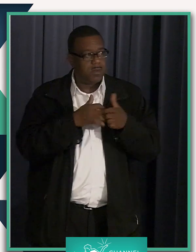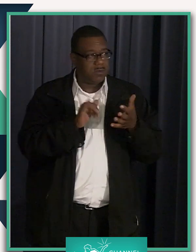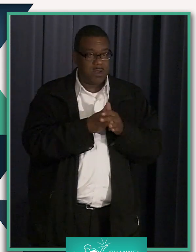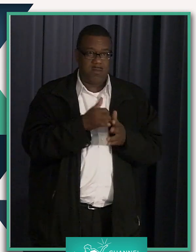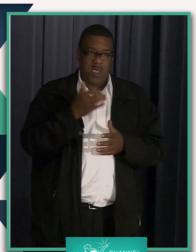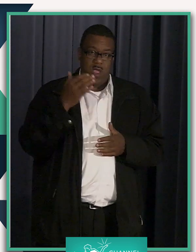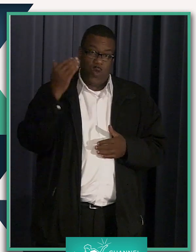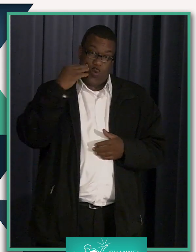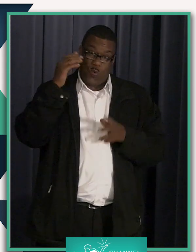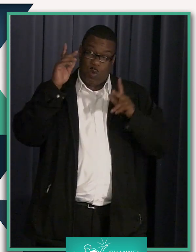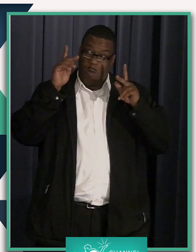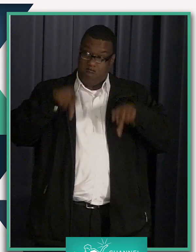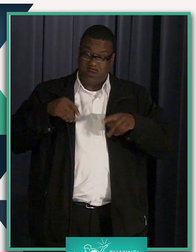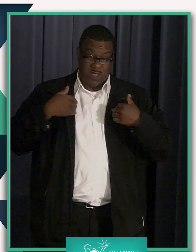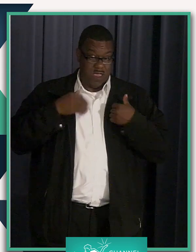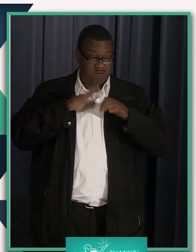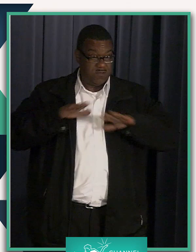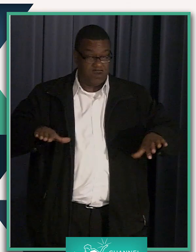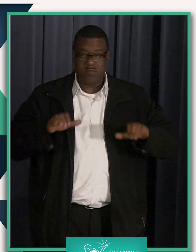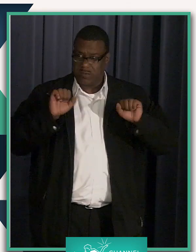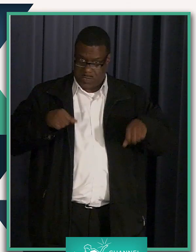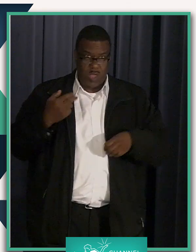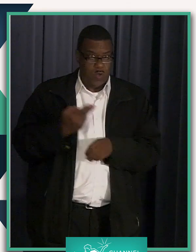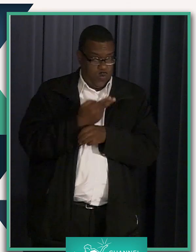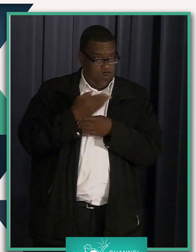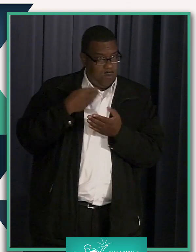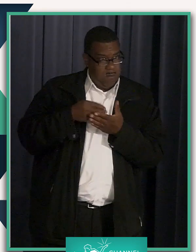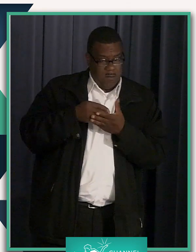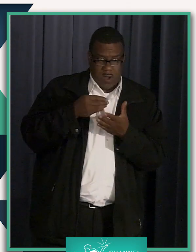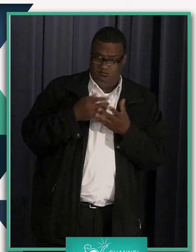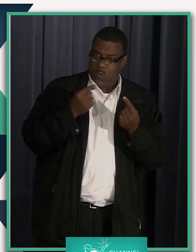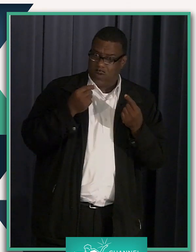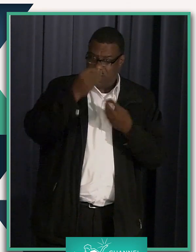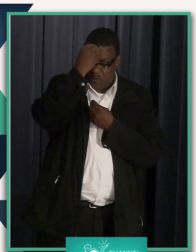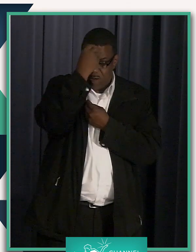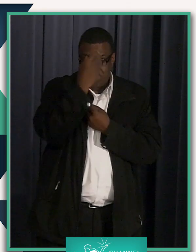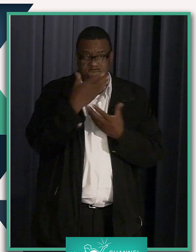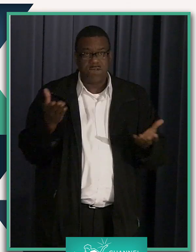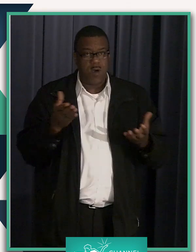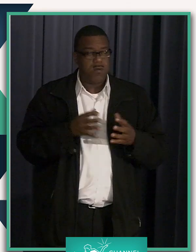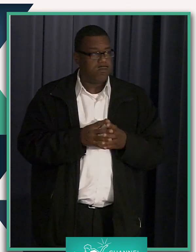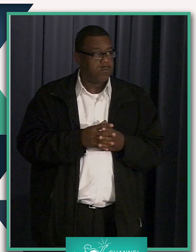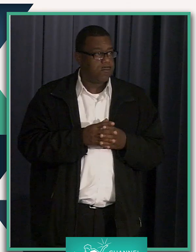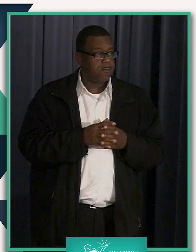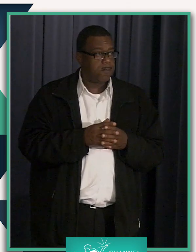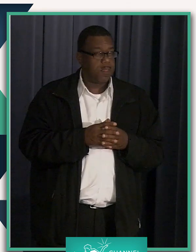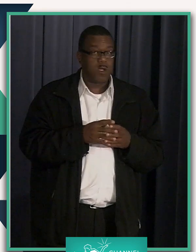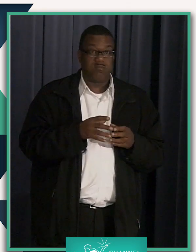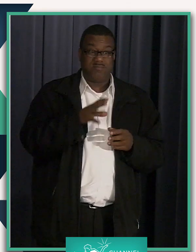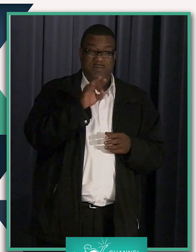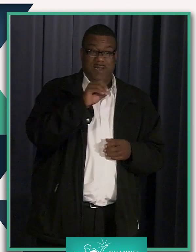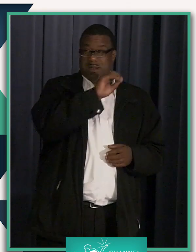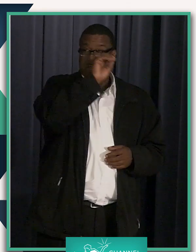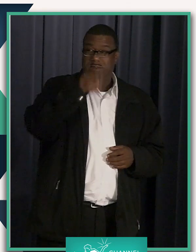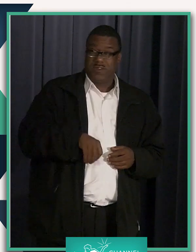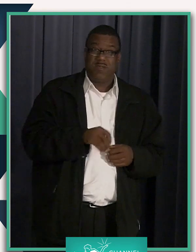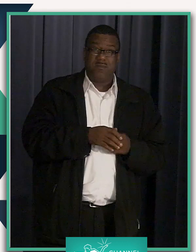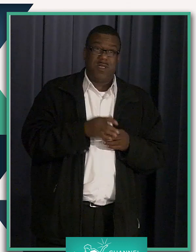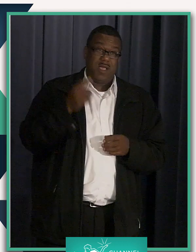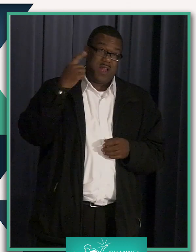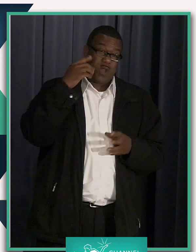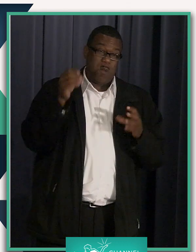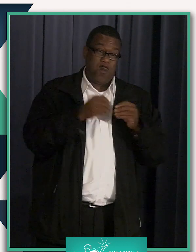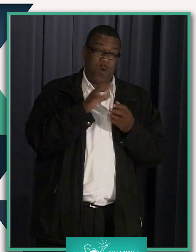children, and you could use that kind of money? Tell them about this. So more than 90%, and I think it's going to turn out to be more